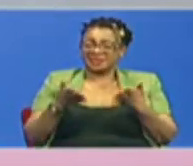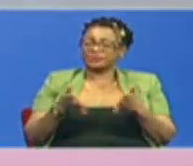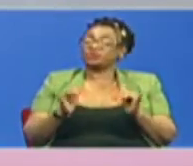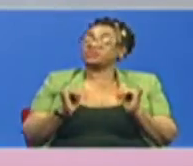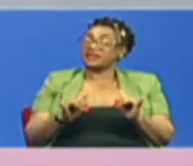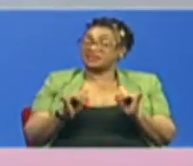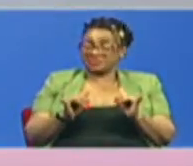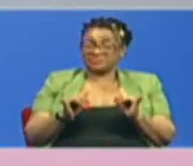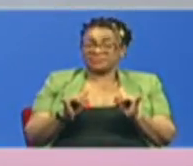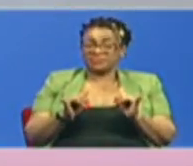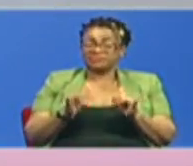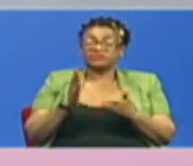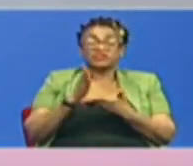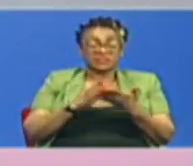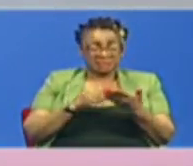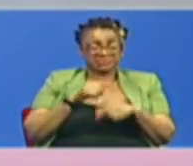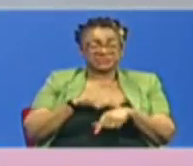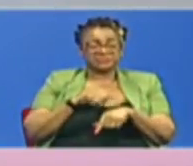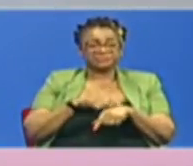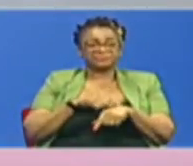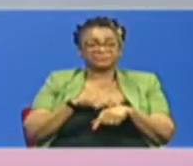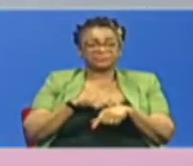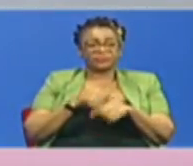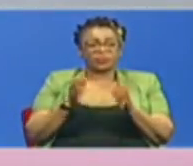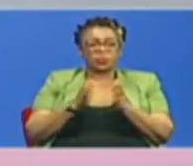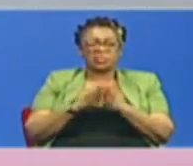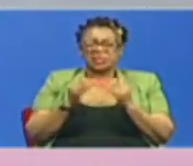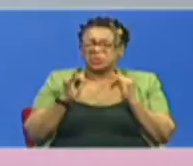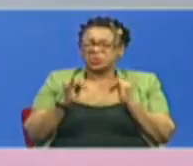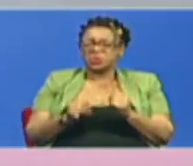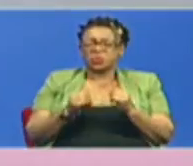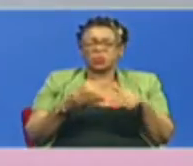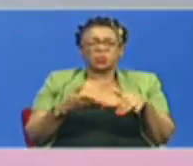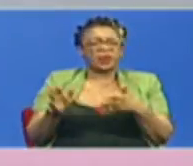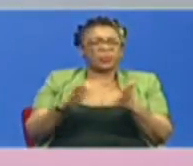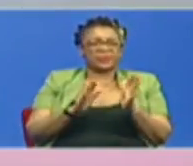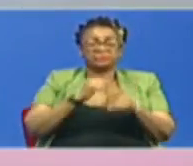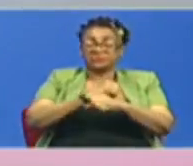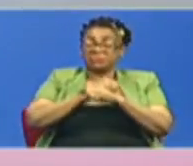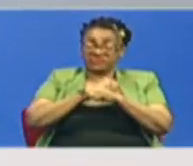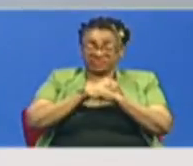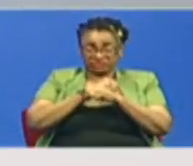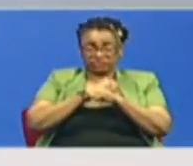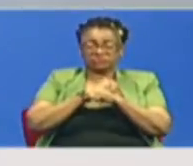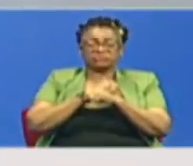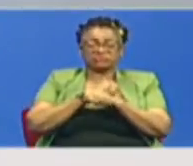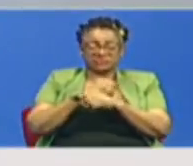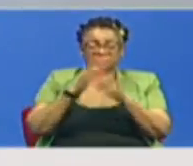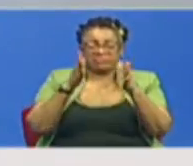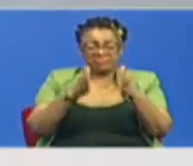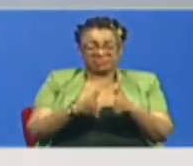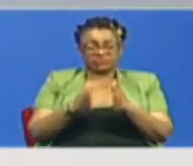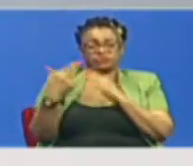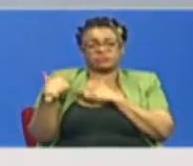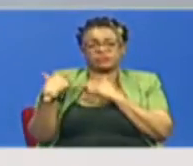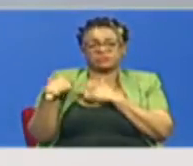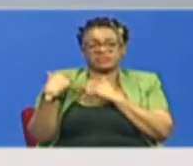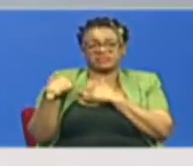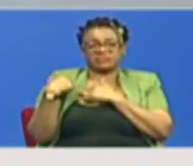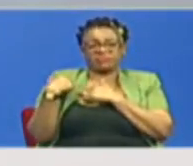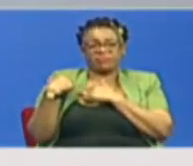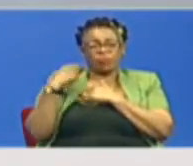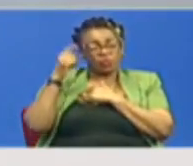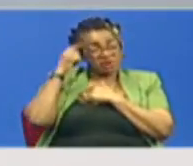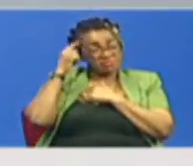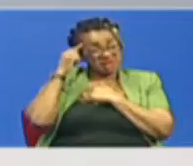least for some time. And with this new normal, prevention is largely a personal responsibility. So here's a reminder for